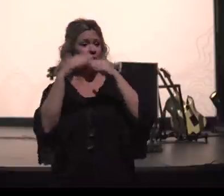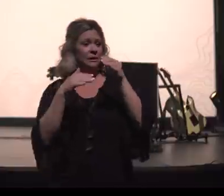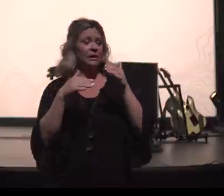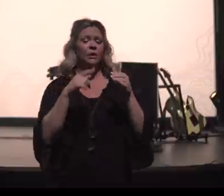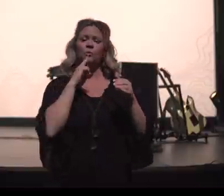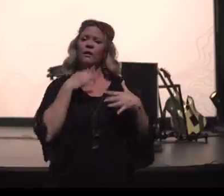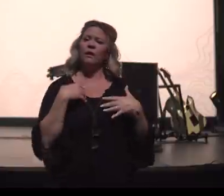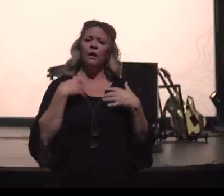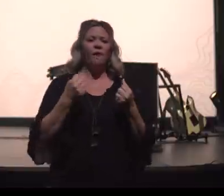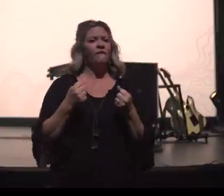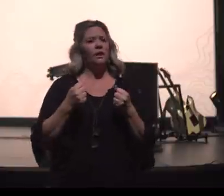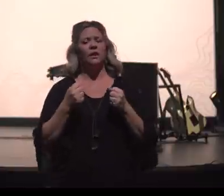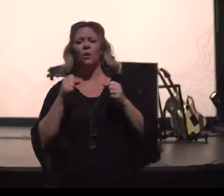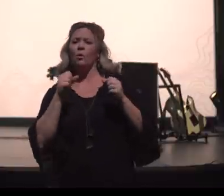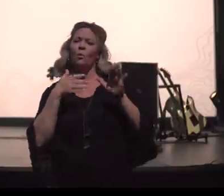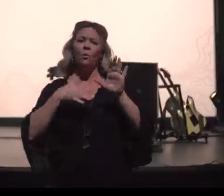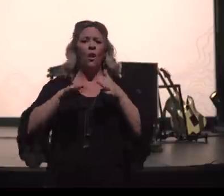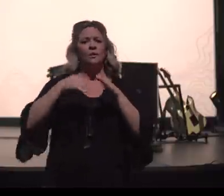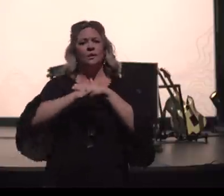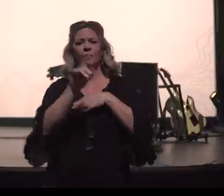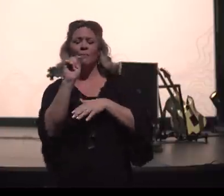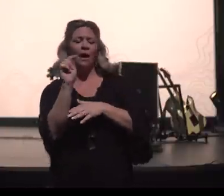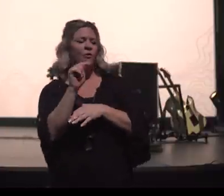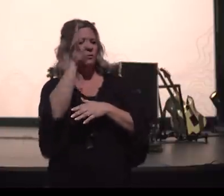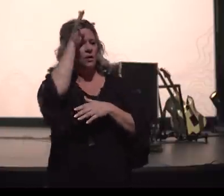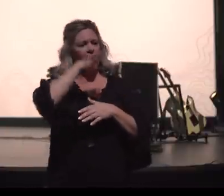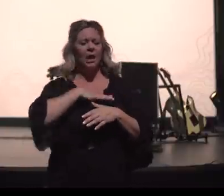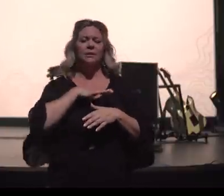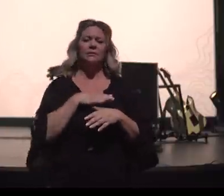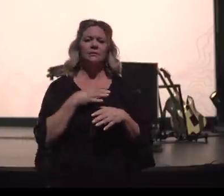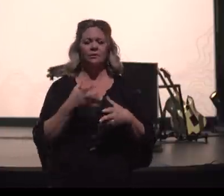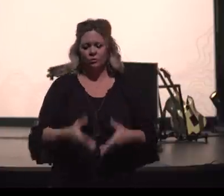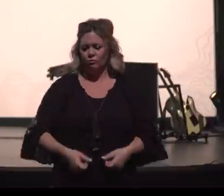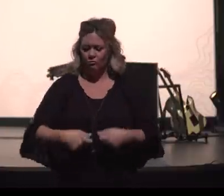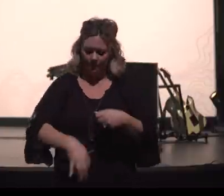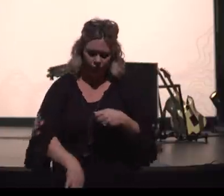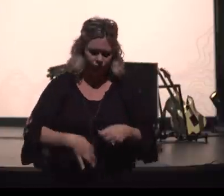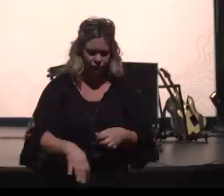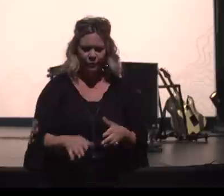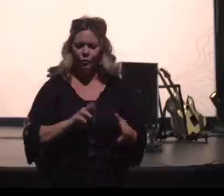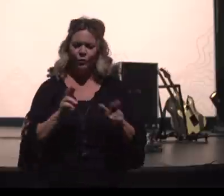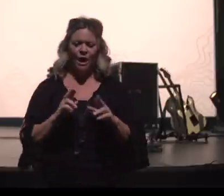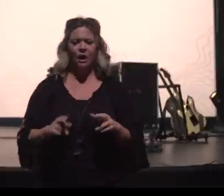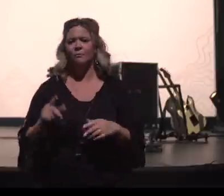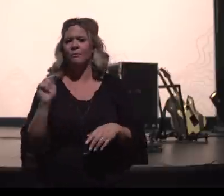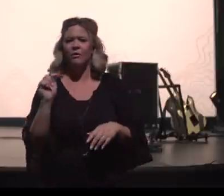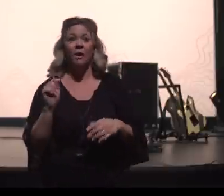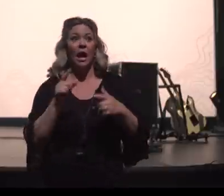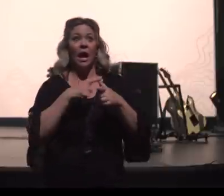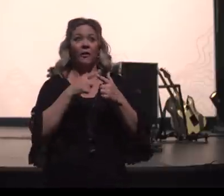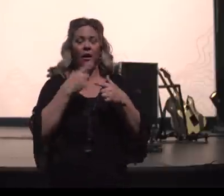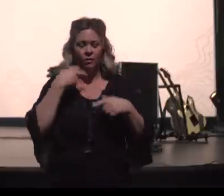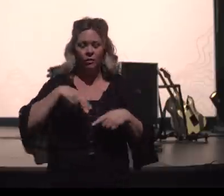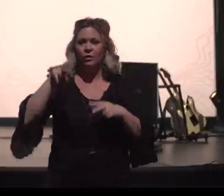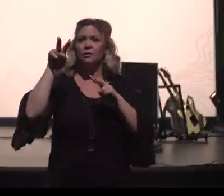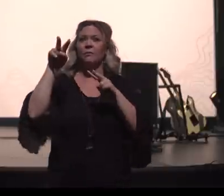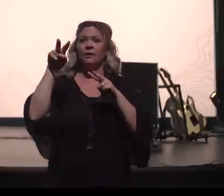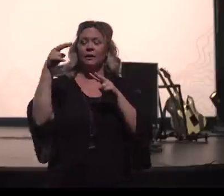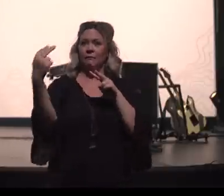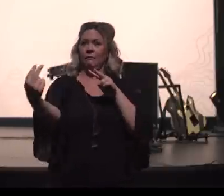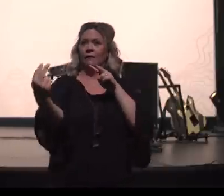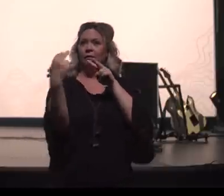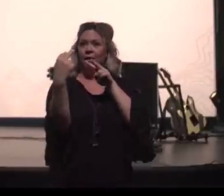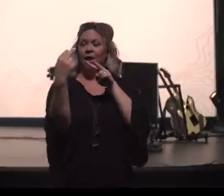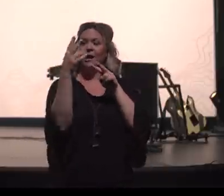super confident, walked in the bathroom. You know, guys, we just grab our pants. We're going to, like, get to business. I, like, looked up. A woman